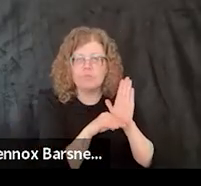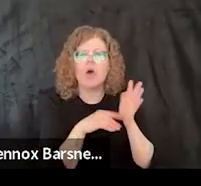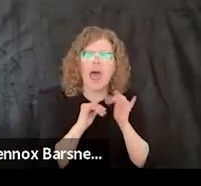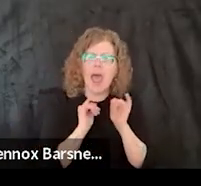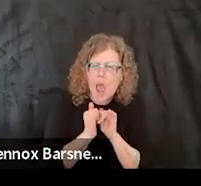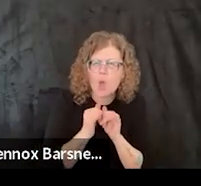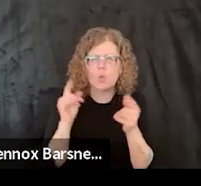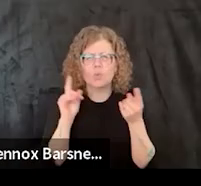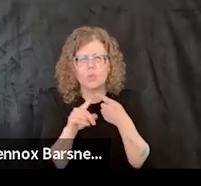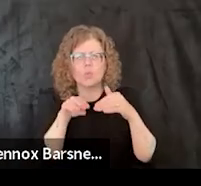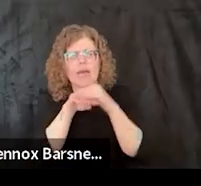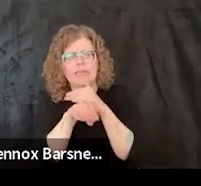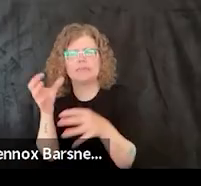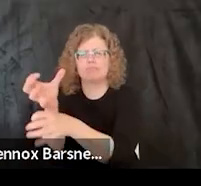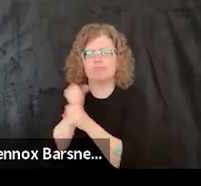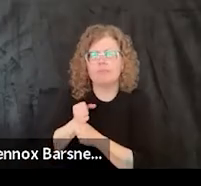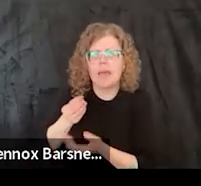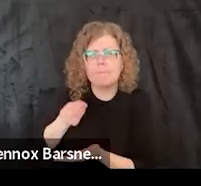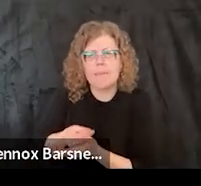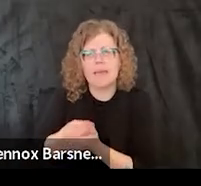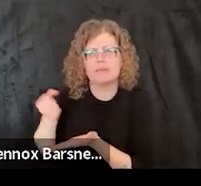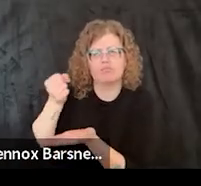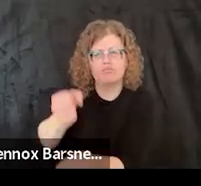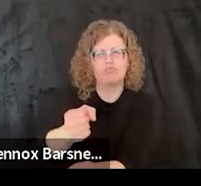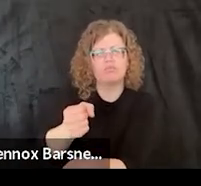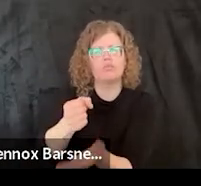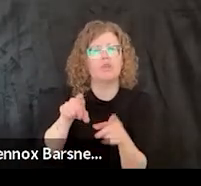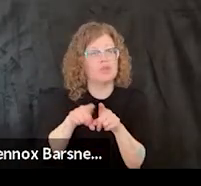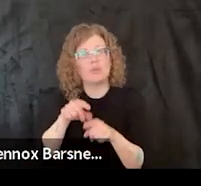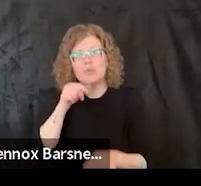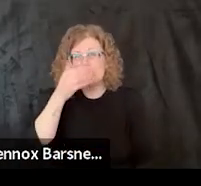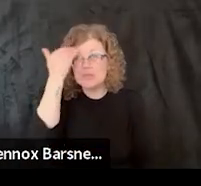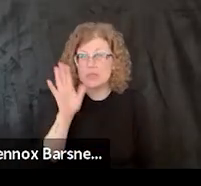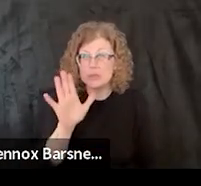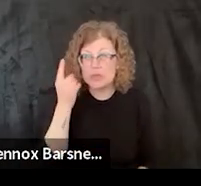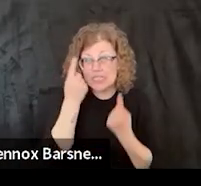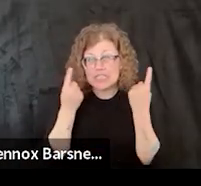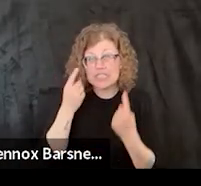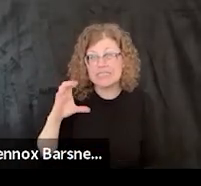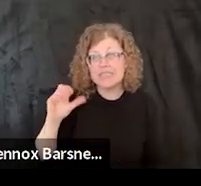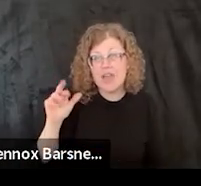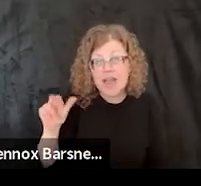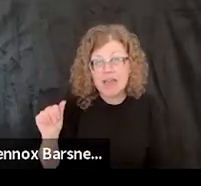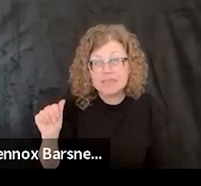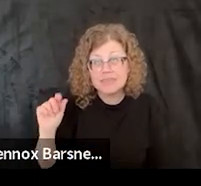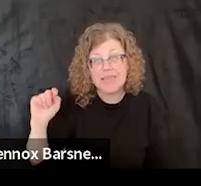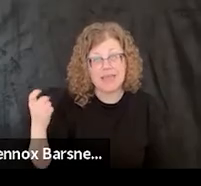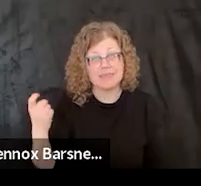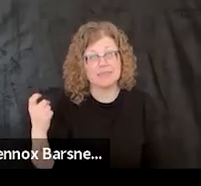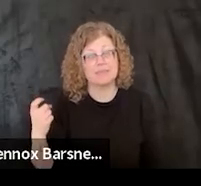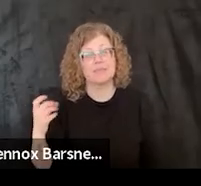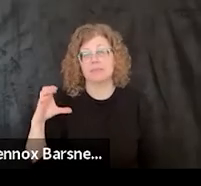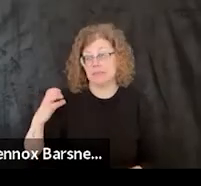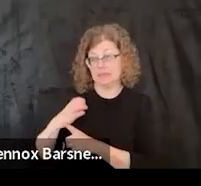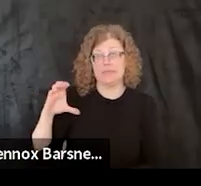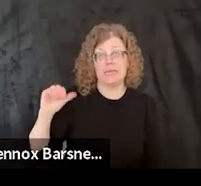It is important to consider the tax implications of receiving a grant. If you receive a grant from Calgary Arts Development, we are